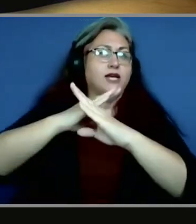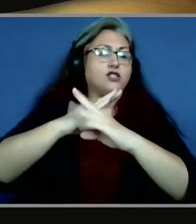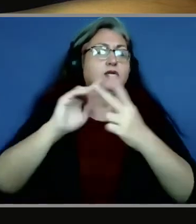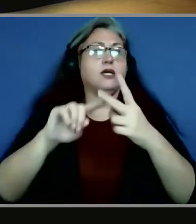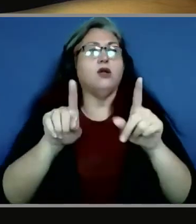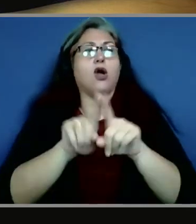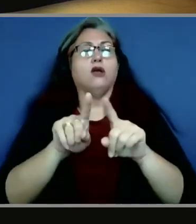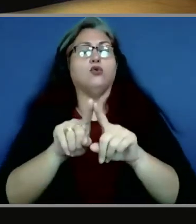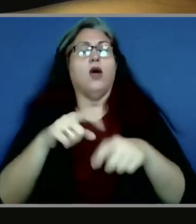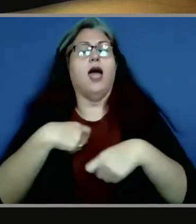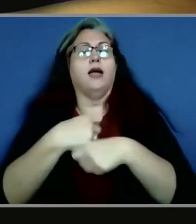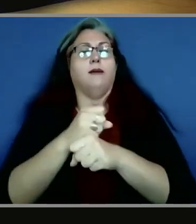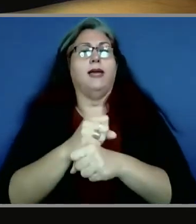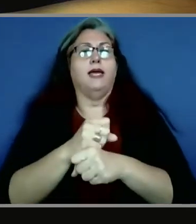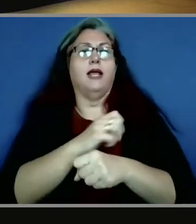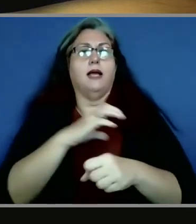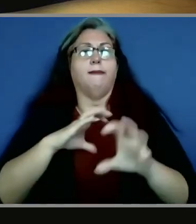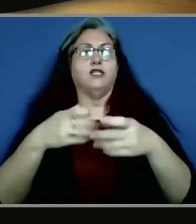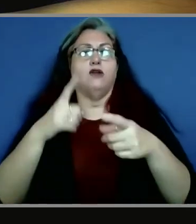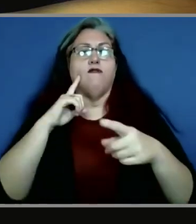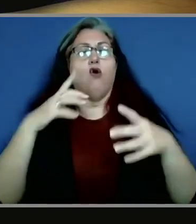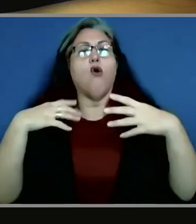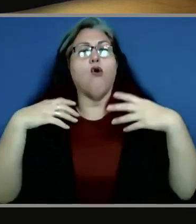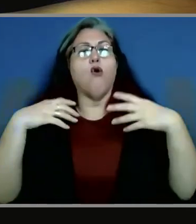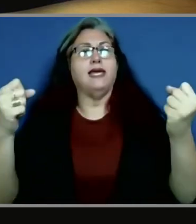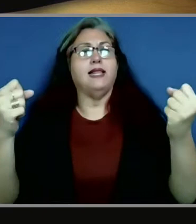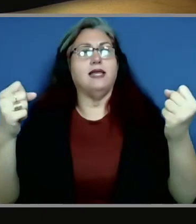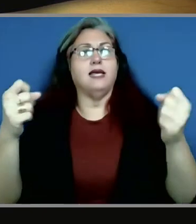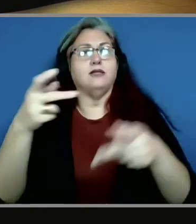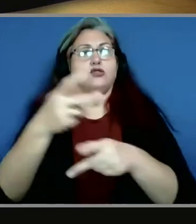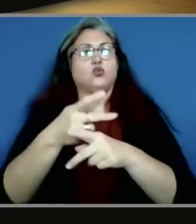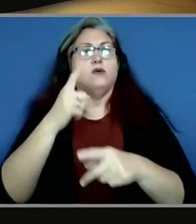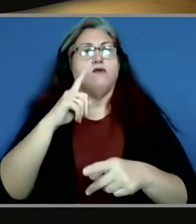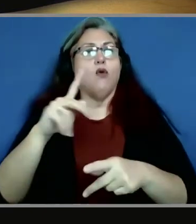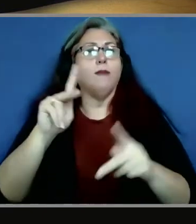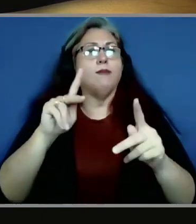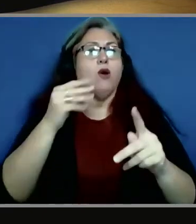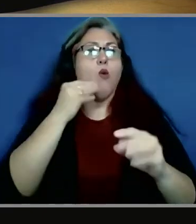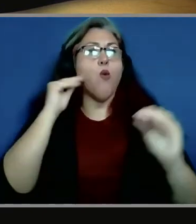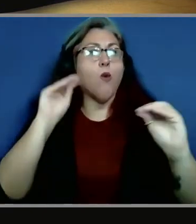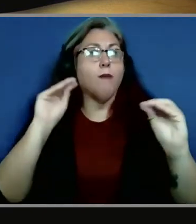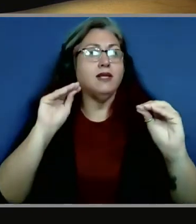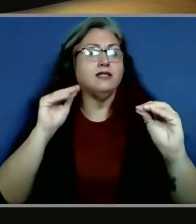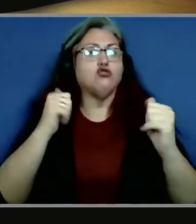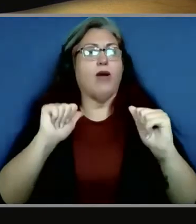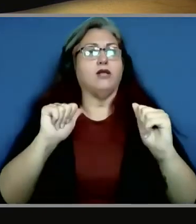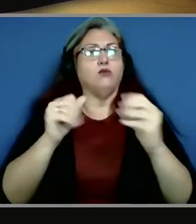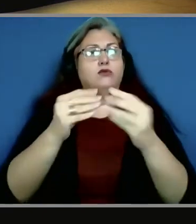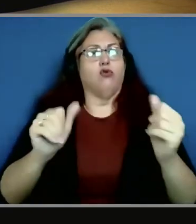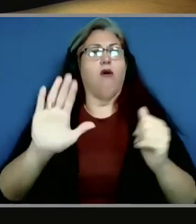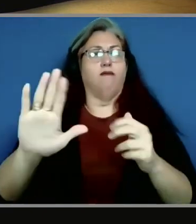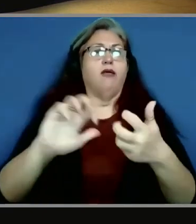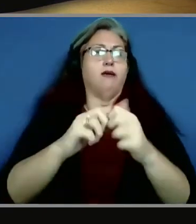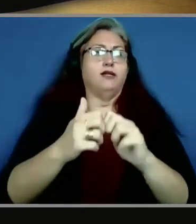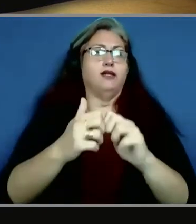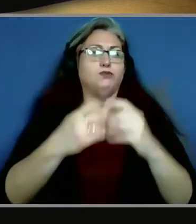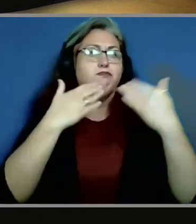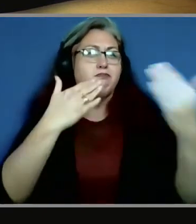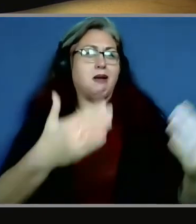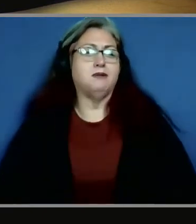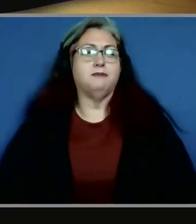a commission on healing solutions for homelessness to address some of these issues. Mahalo.